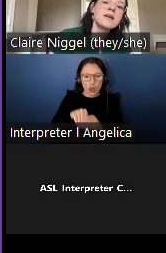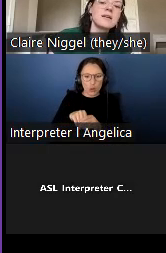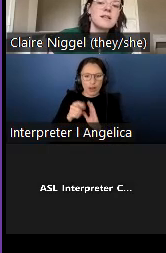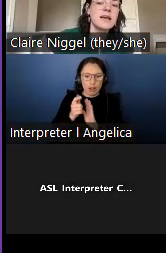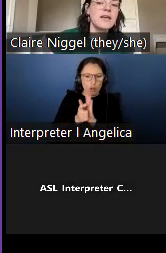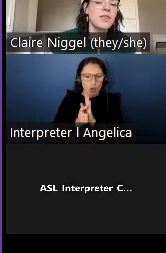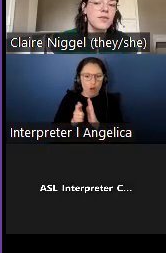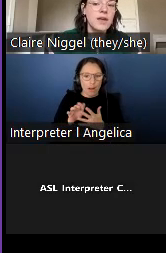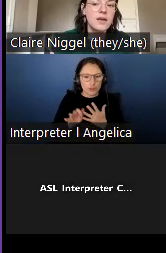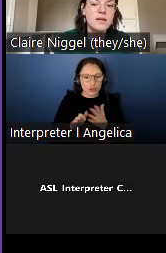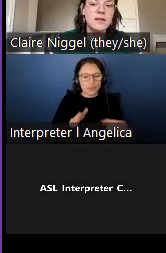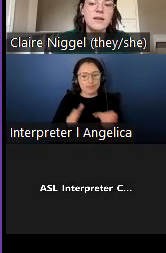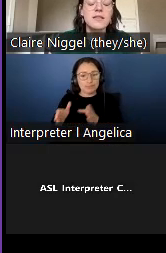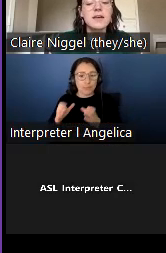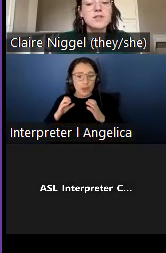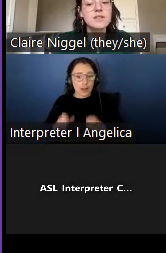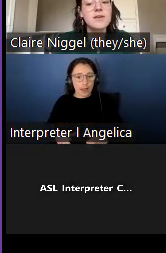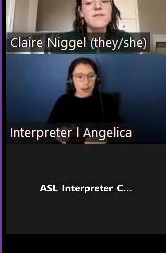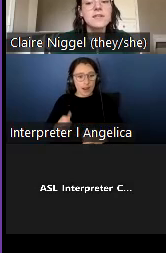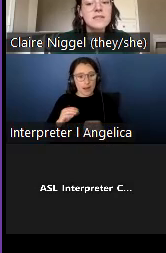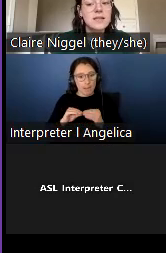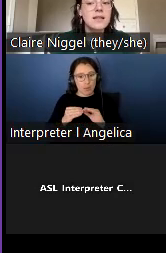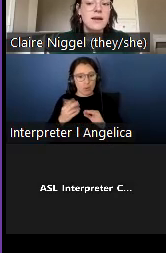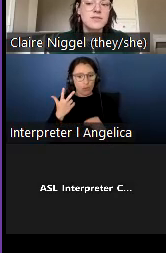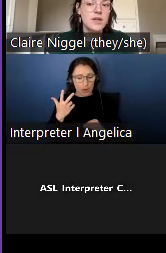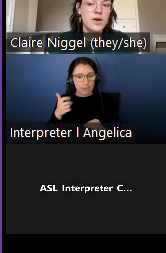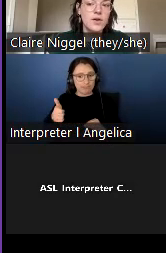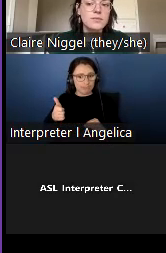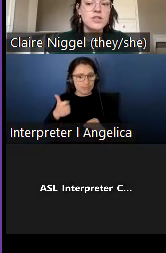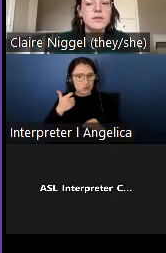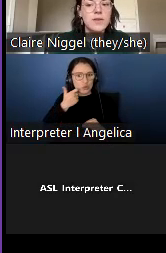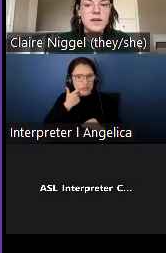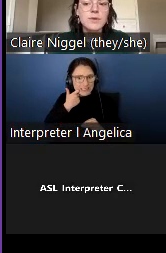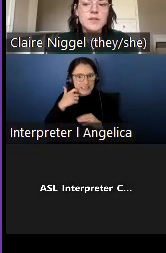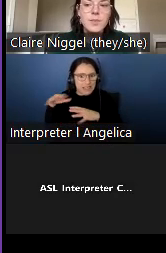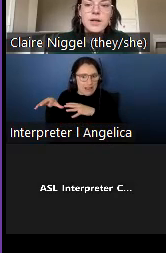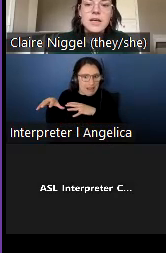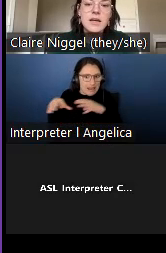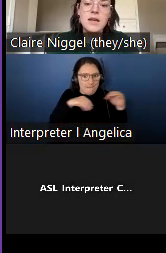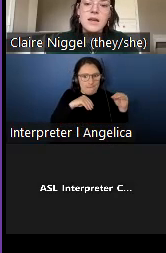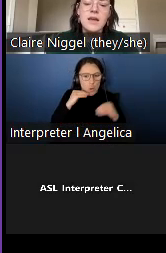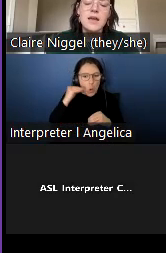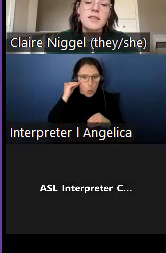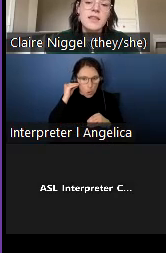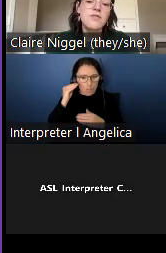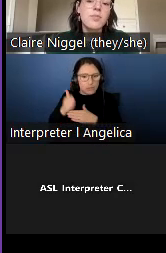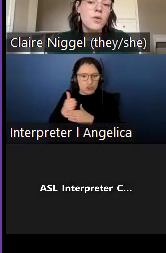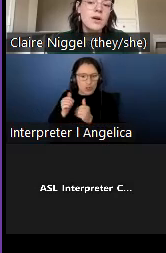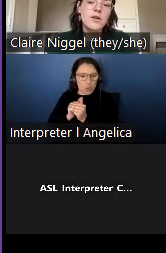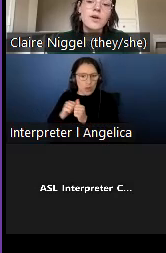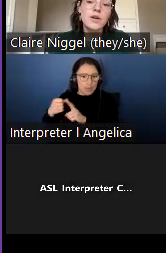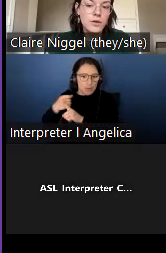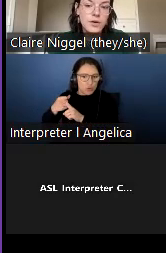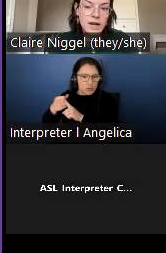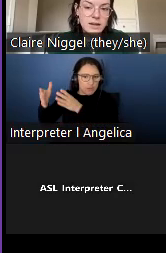Finally, client 3, they have just physically left the home shared with an abusive party. They have